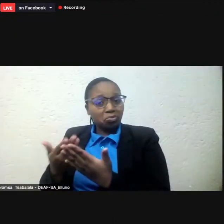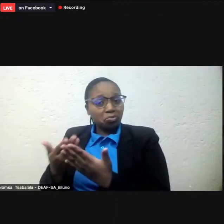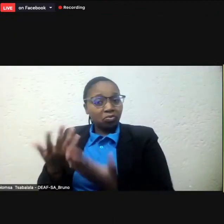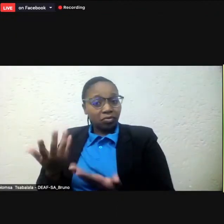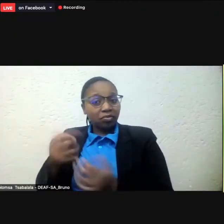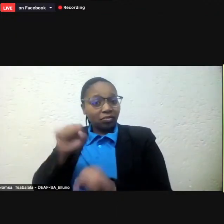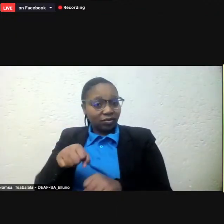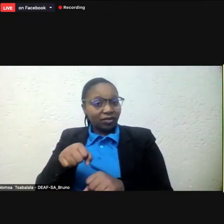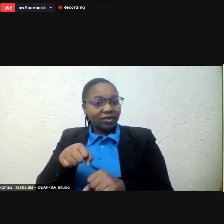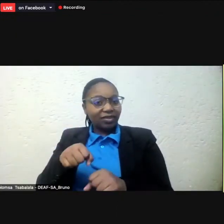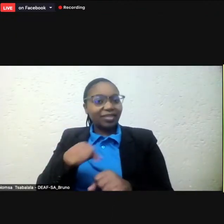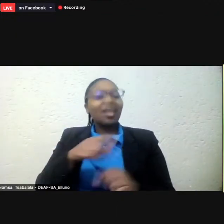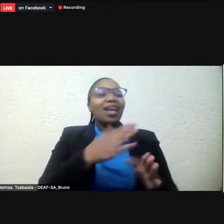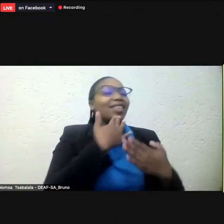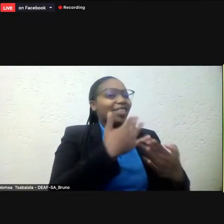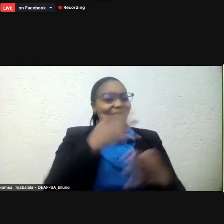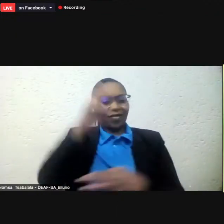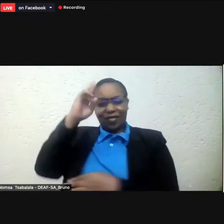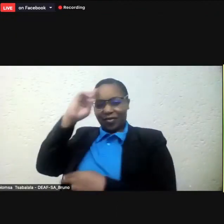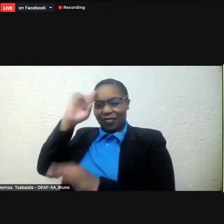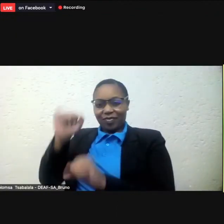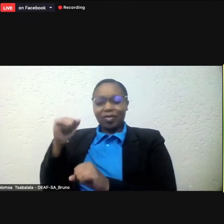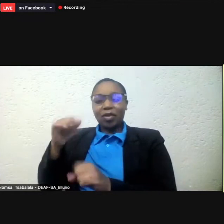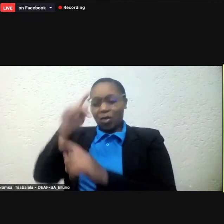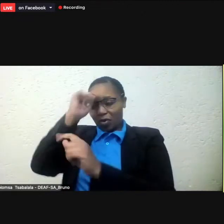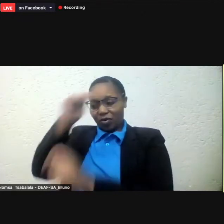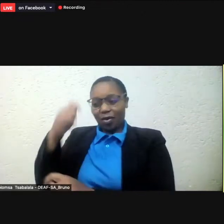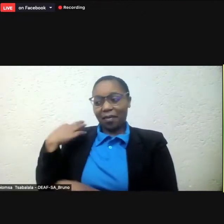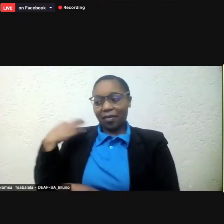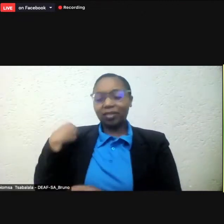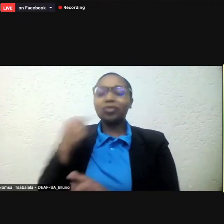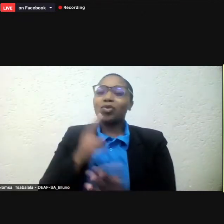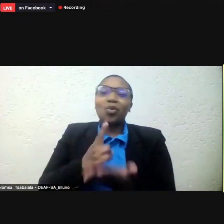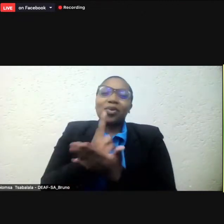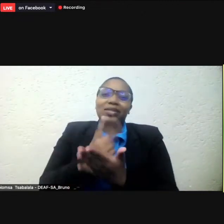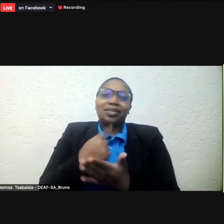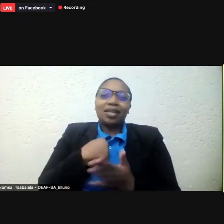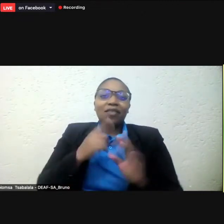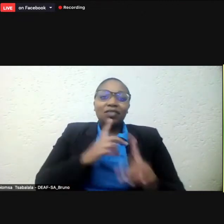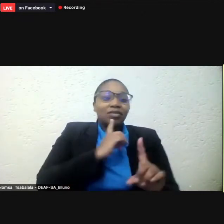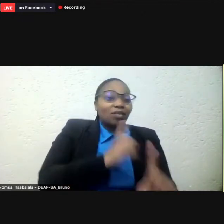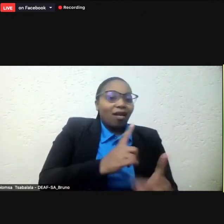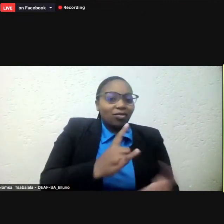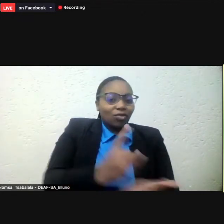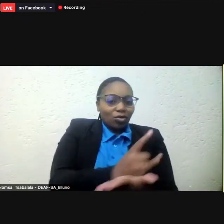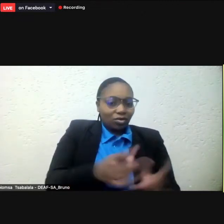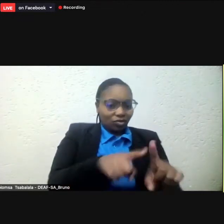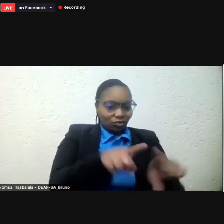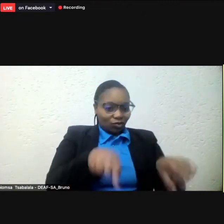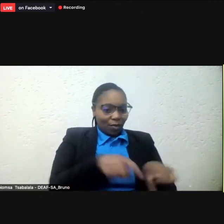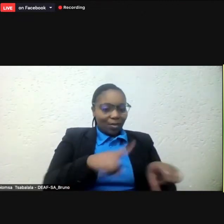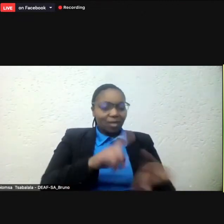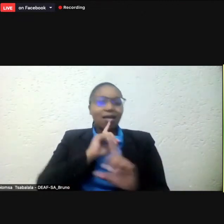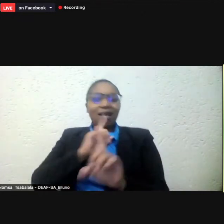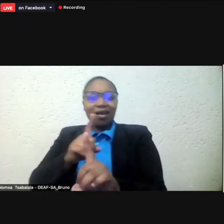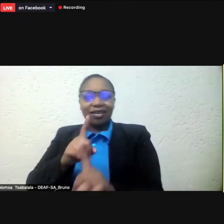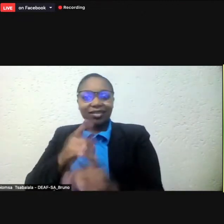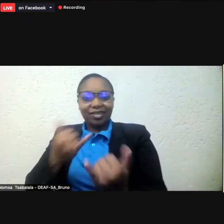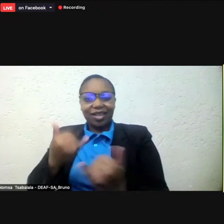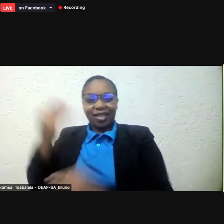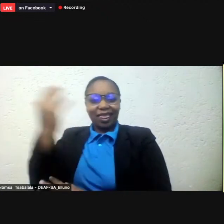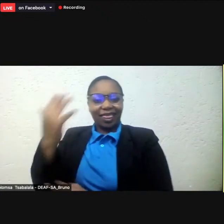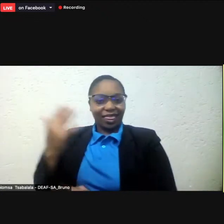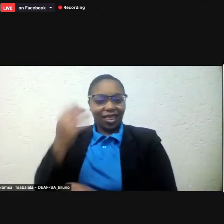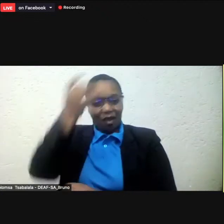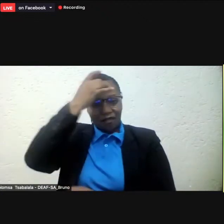for reminding me, Honourable Minister. Sorry, I answered it in the chat and forgot to answer it here live. So thus far, just looking at our data in Gauteng